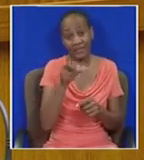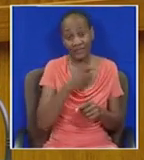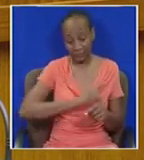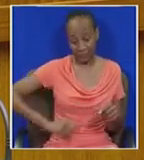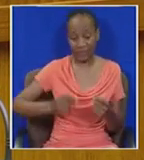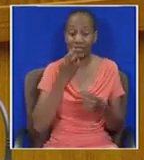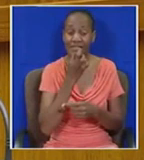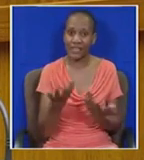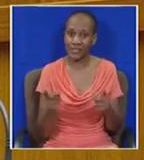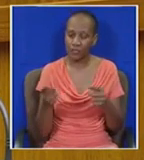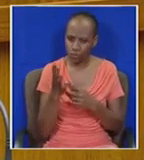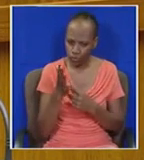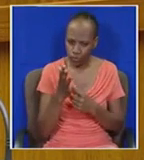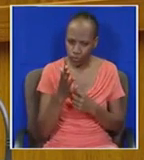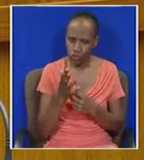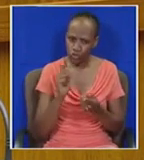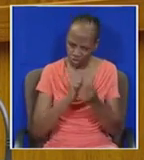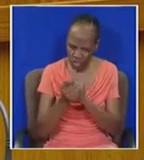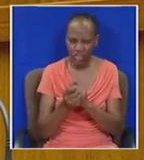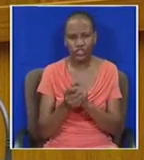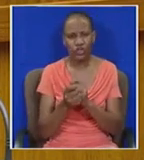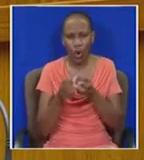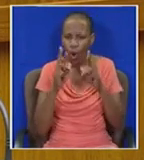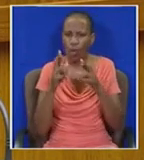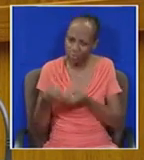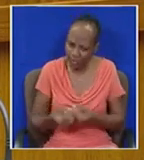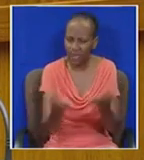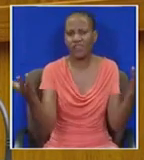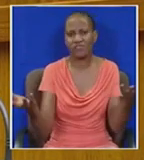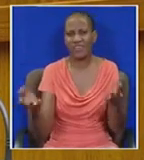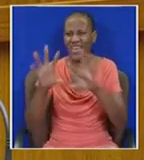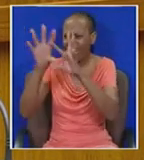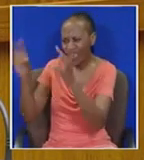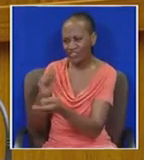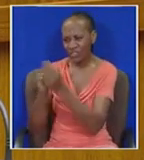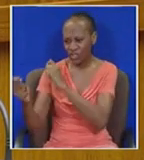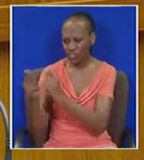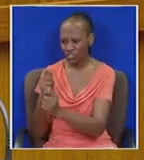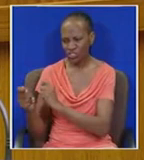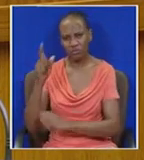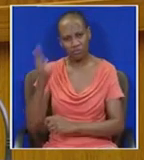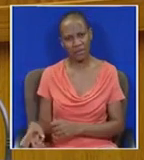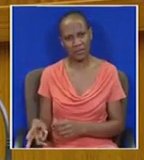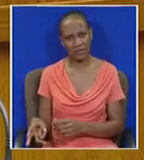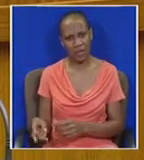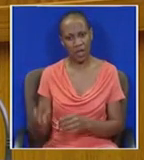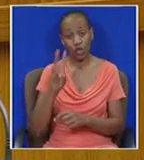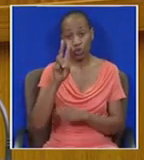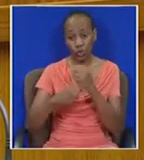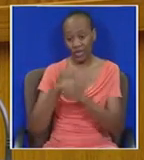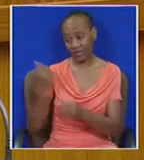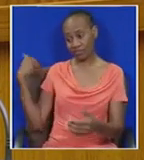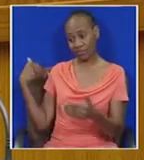and optimism, things need to continue to change in the direction we have been driving for the past 2